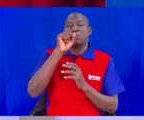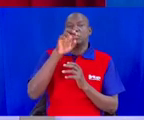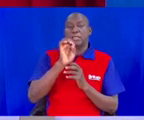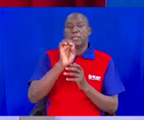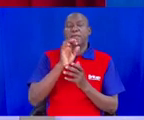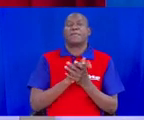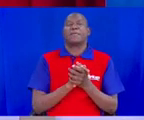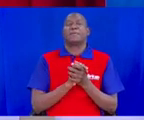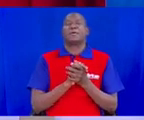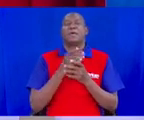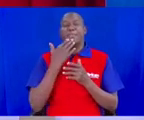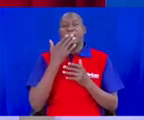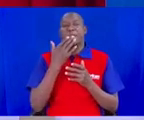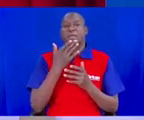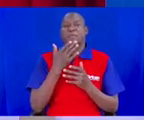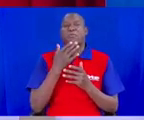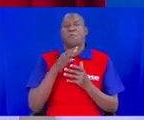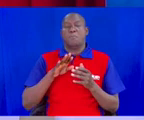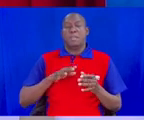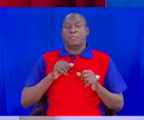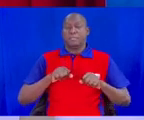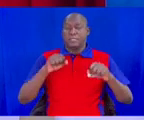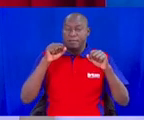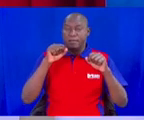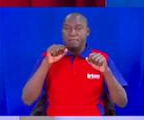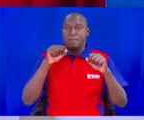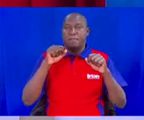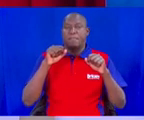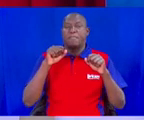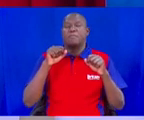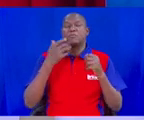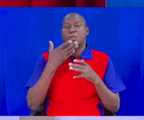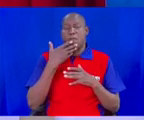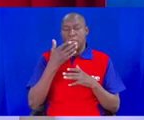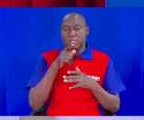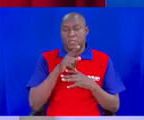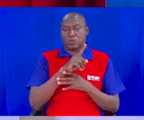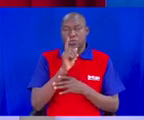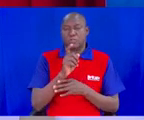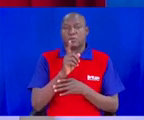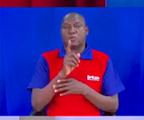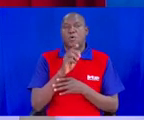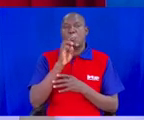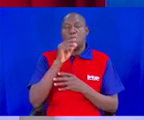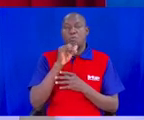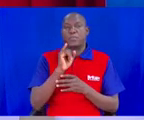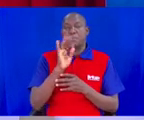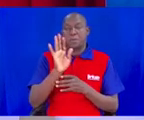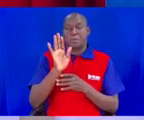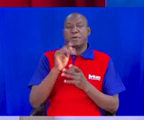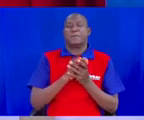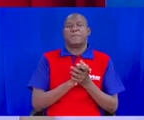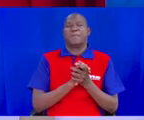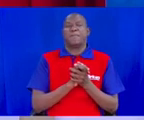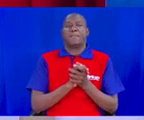Thank you, Madam Chair. I'll respond to Mrs. Wamboi's question. Thank you, Mrs. Wamboi, for the